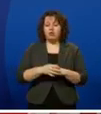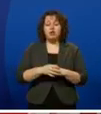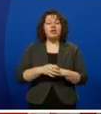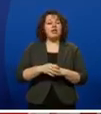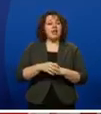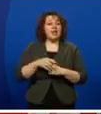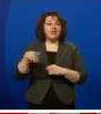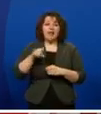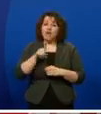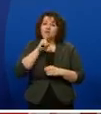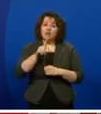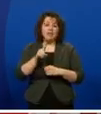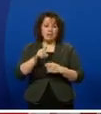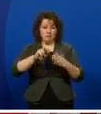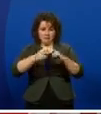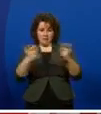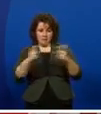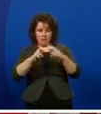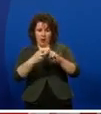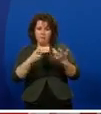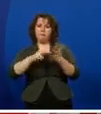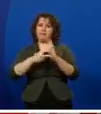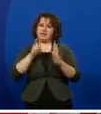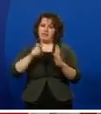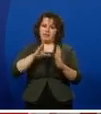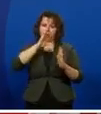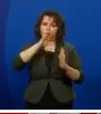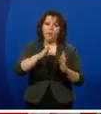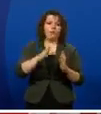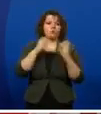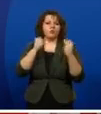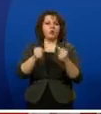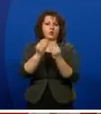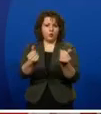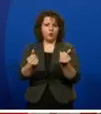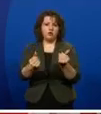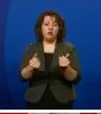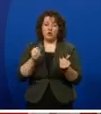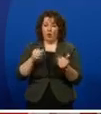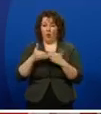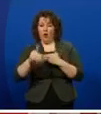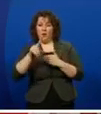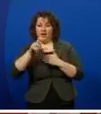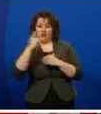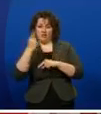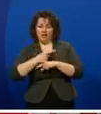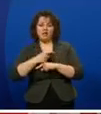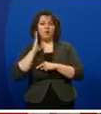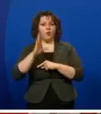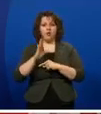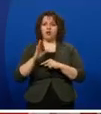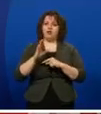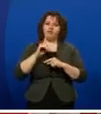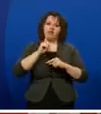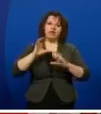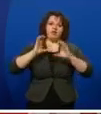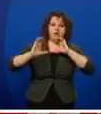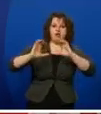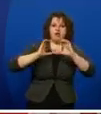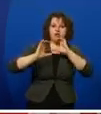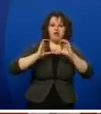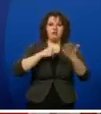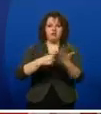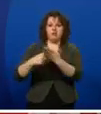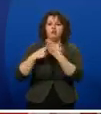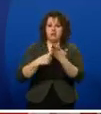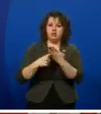bold solutions. And within the next 100 days, we're going to have necessary and productive conversations on this topic because we're going to be addressing this